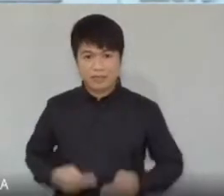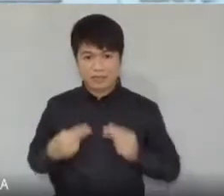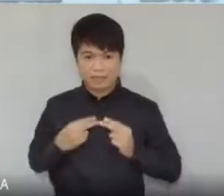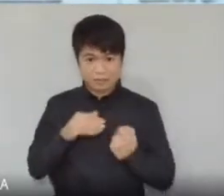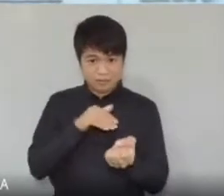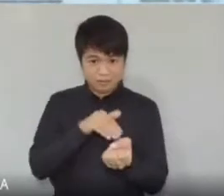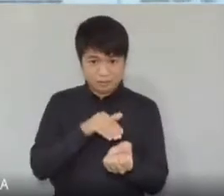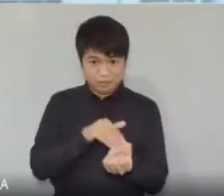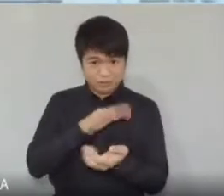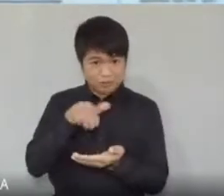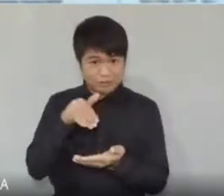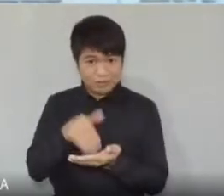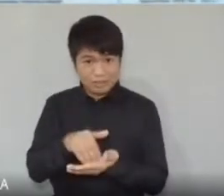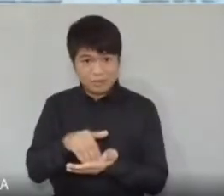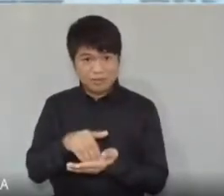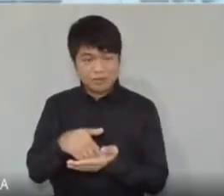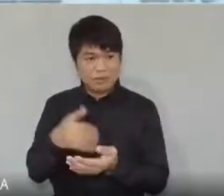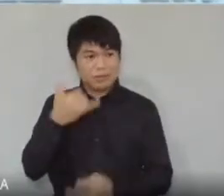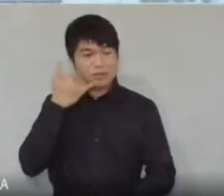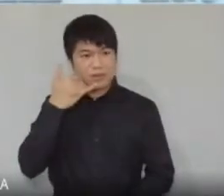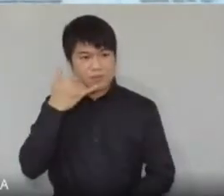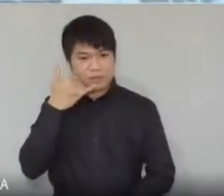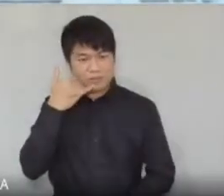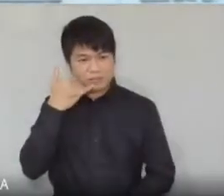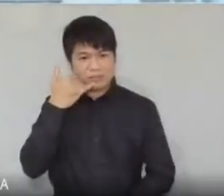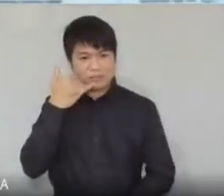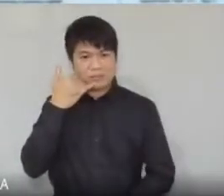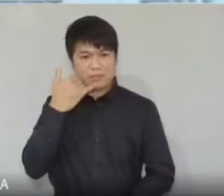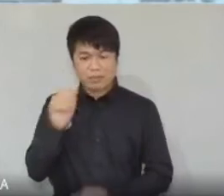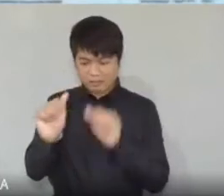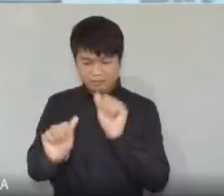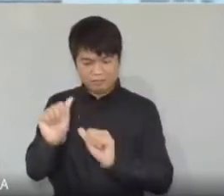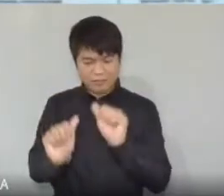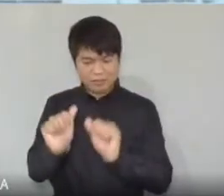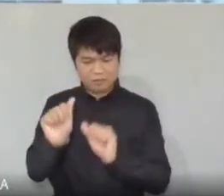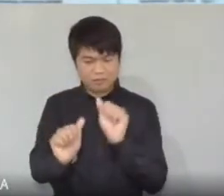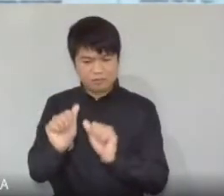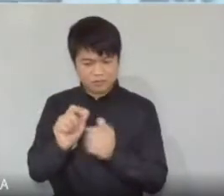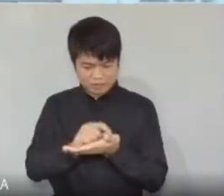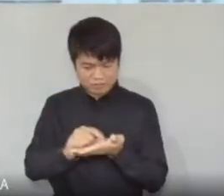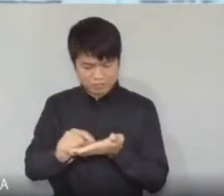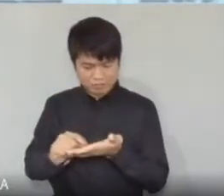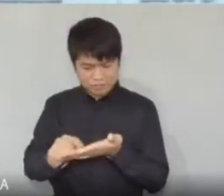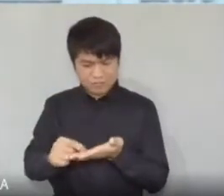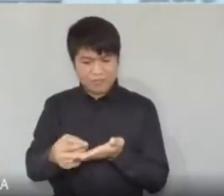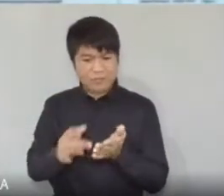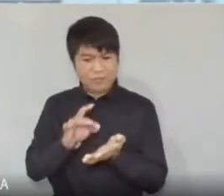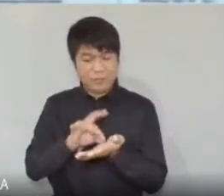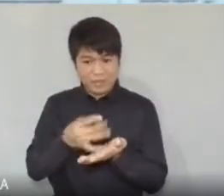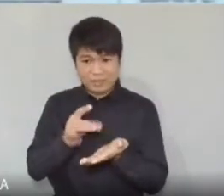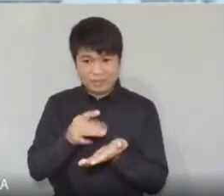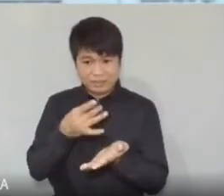will be prepared because medicines are given for free. It is door-to-door